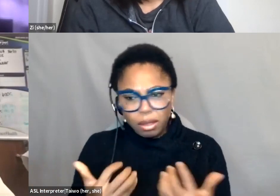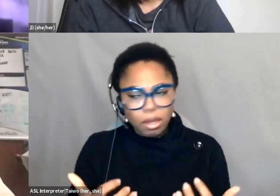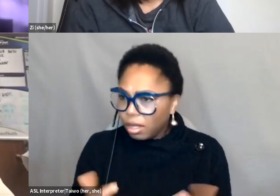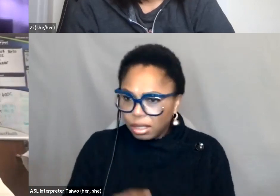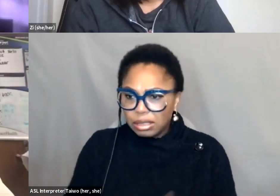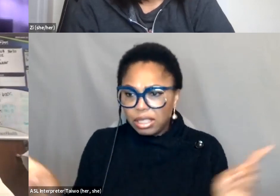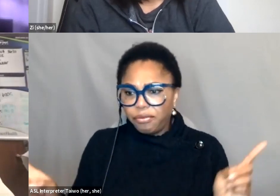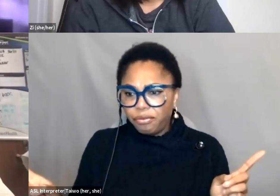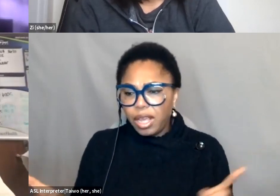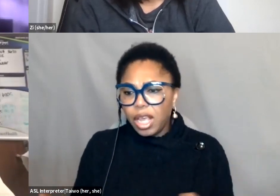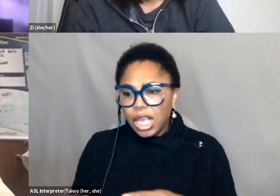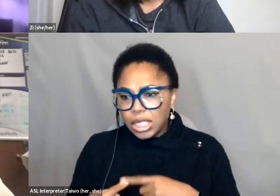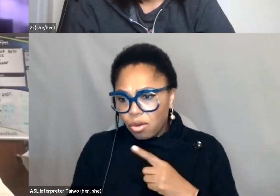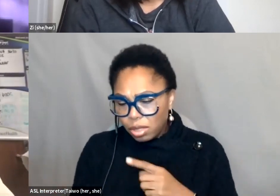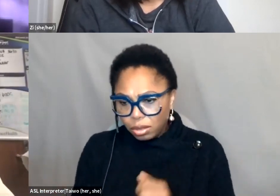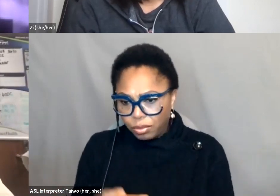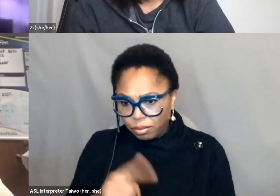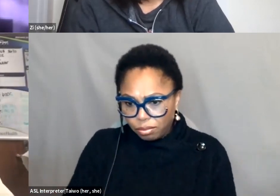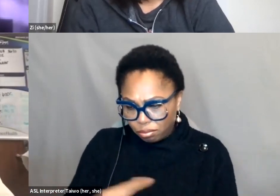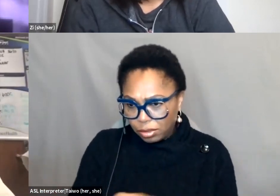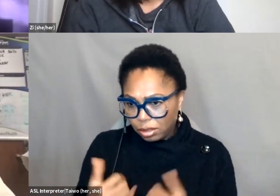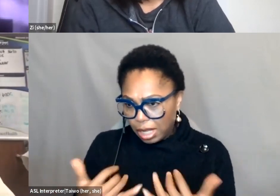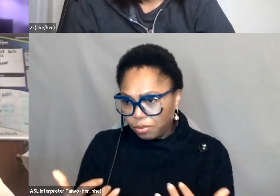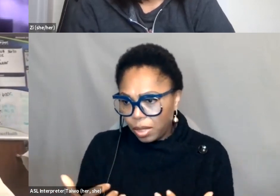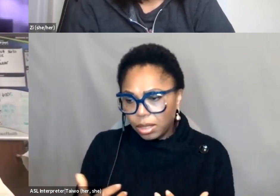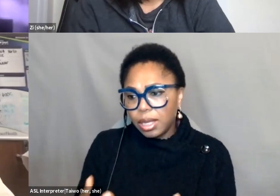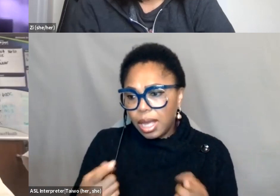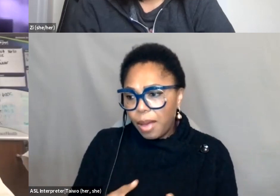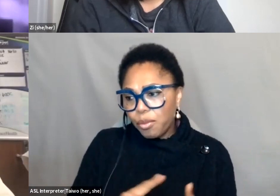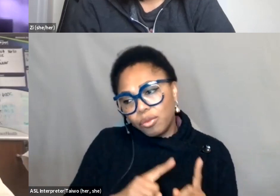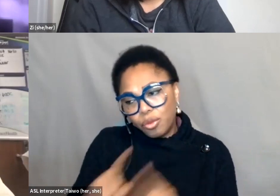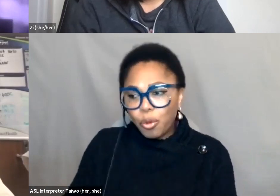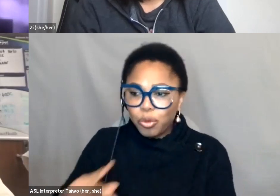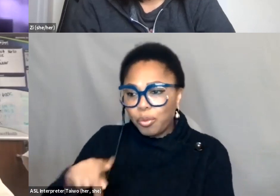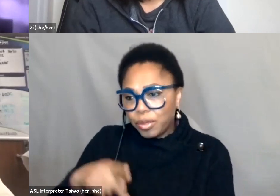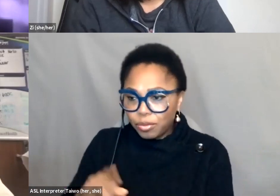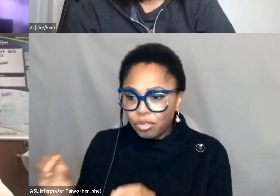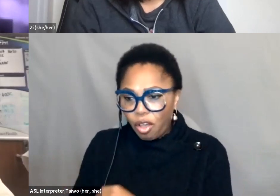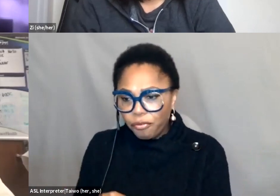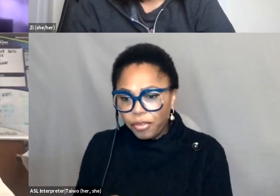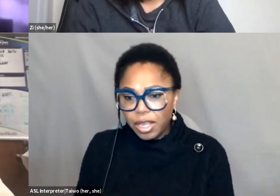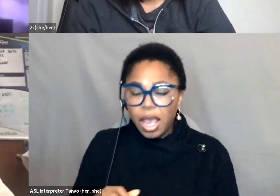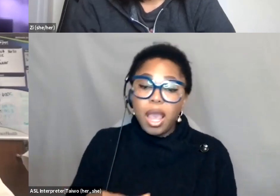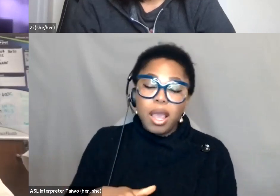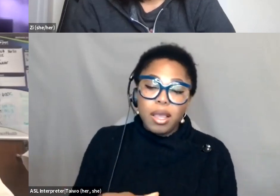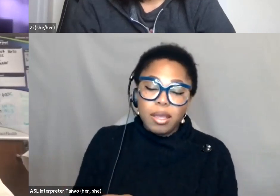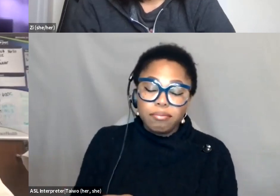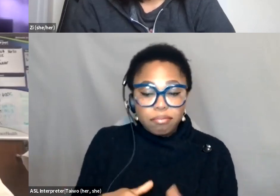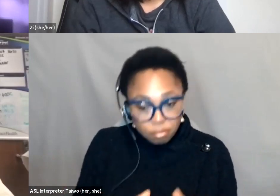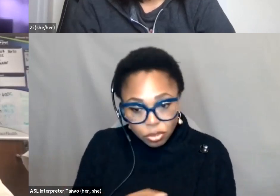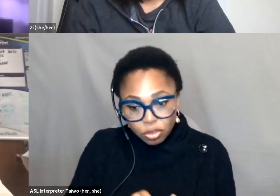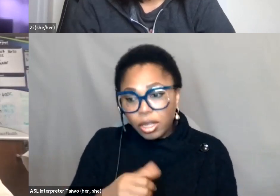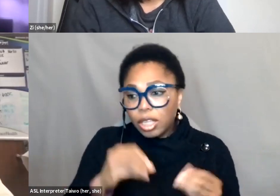and myself would end with me in the principal's office. Seatmates would raise their hands to ask questions or ask for instructions